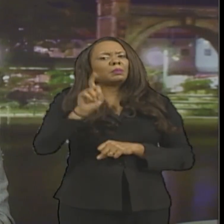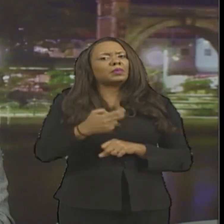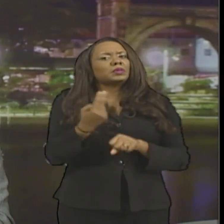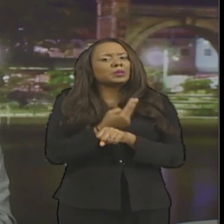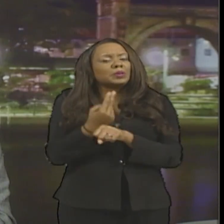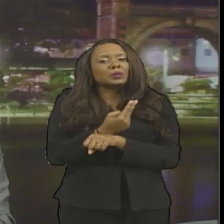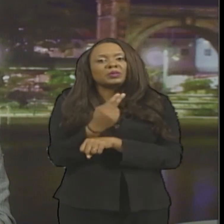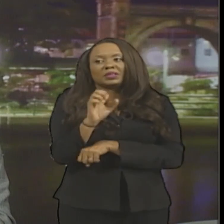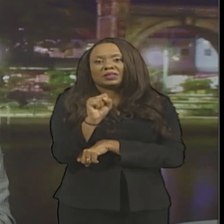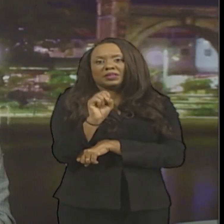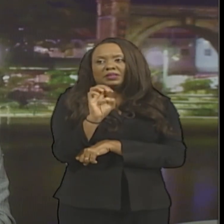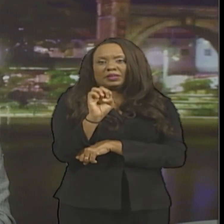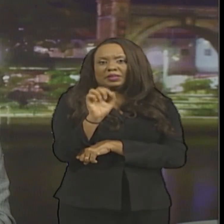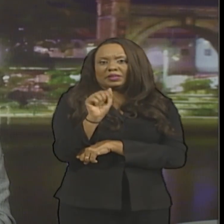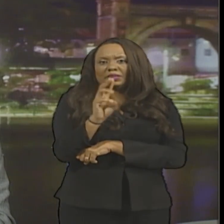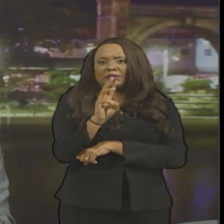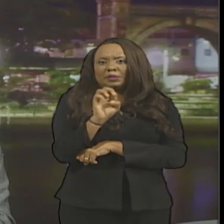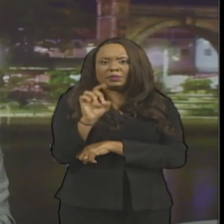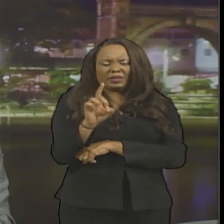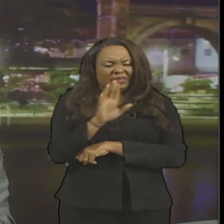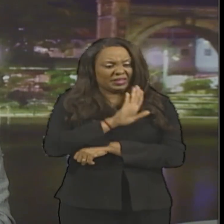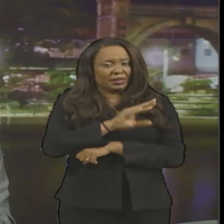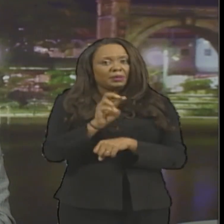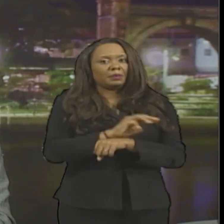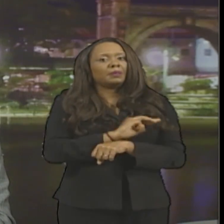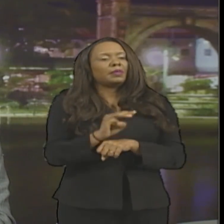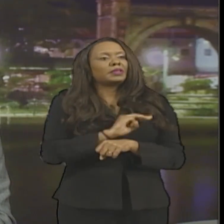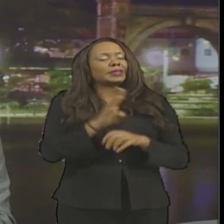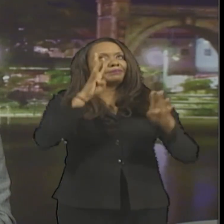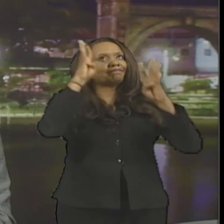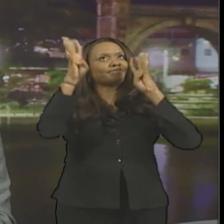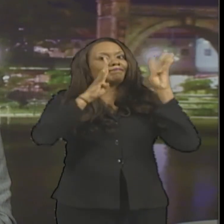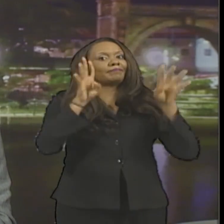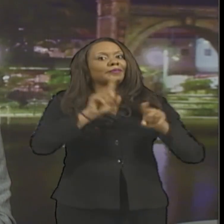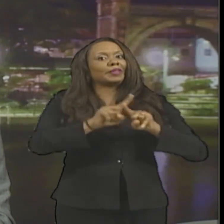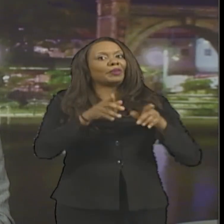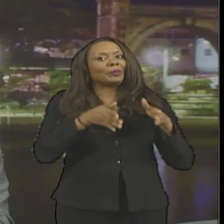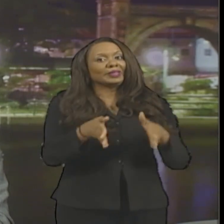the seaweed and says his ministry has been doing just that.